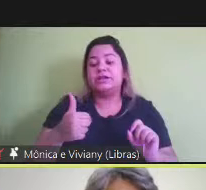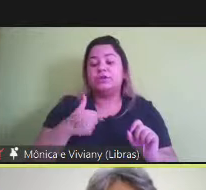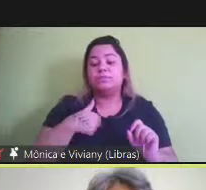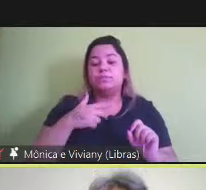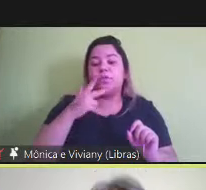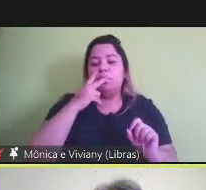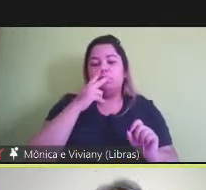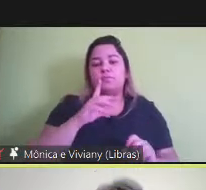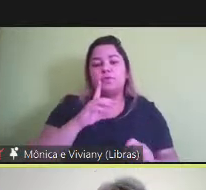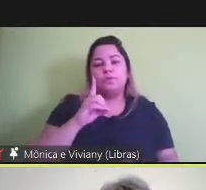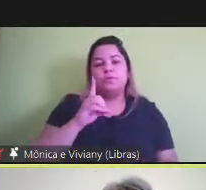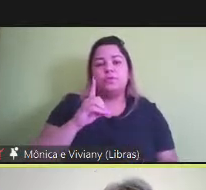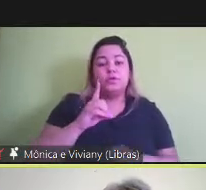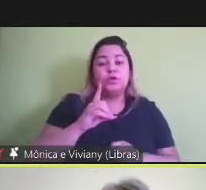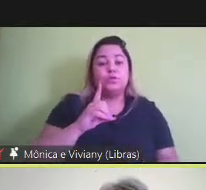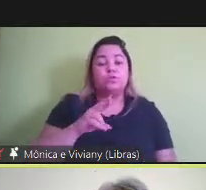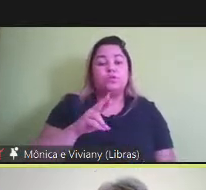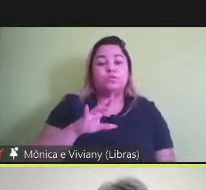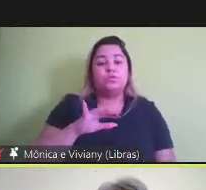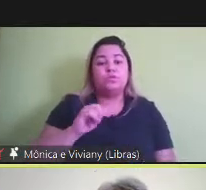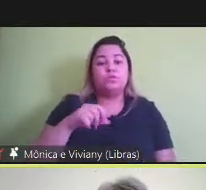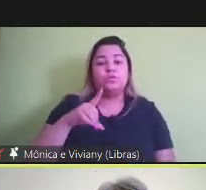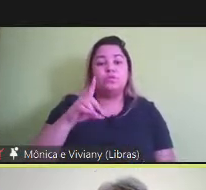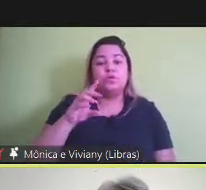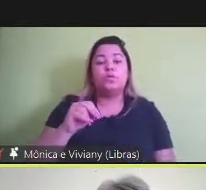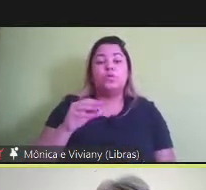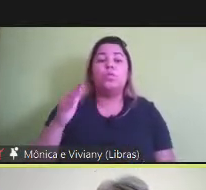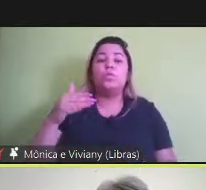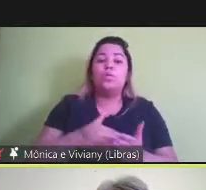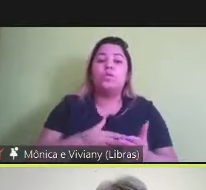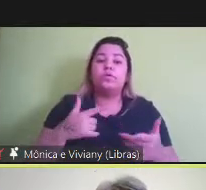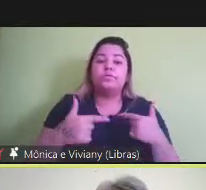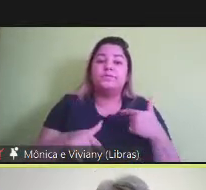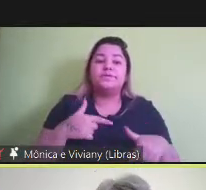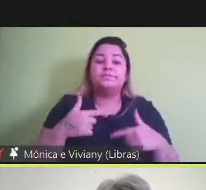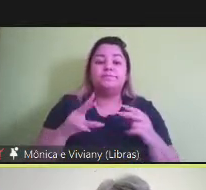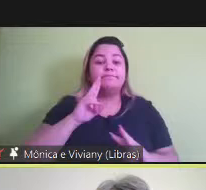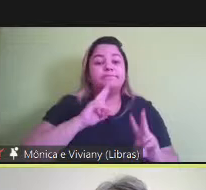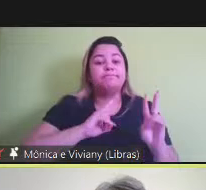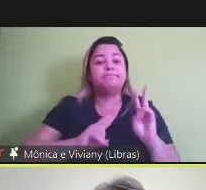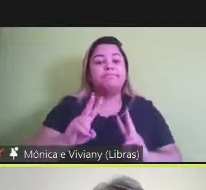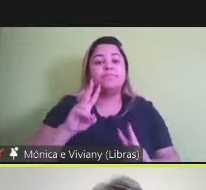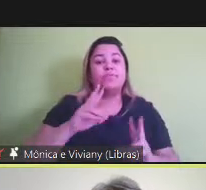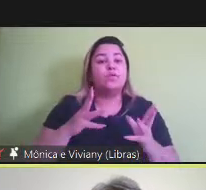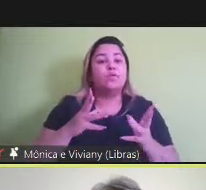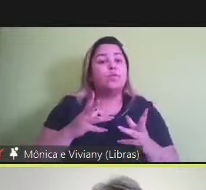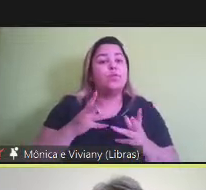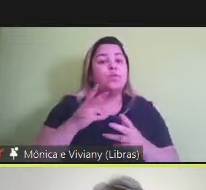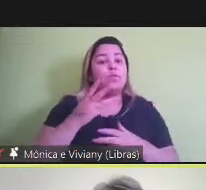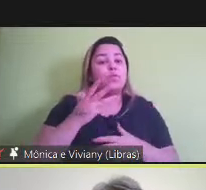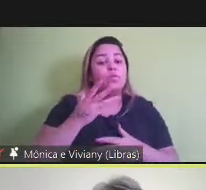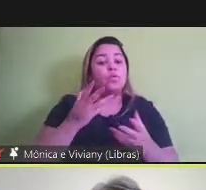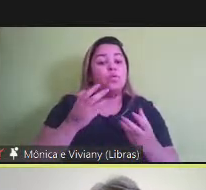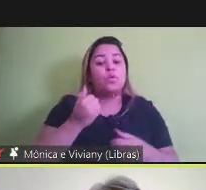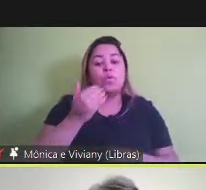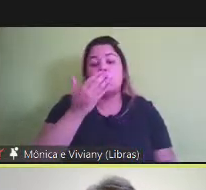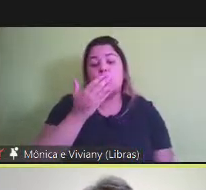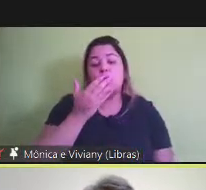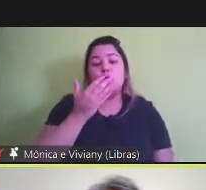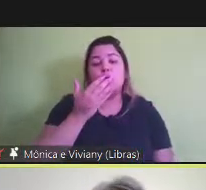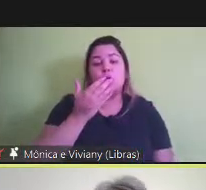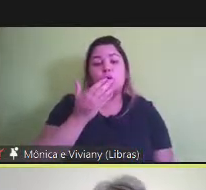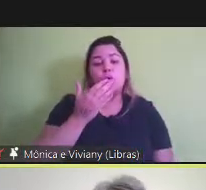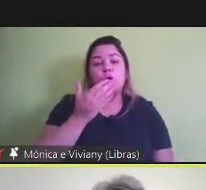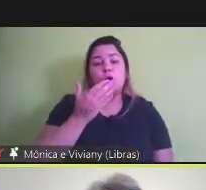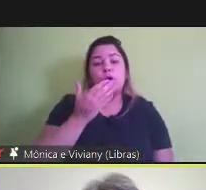papers. And this doctoral thesis student was said that in her last work,